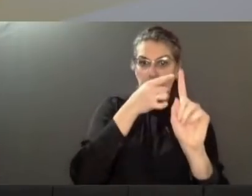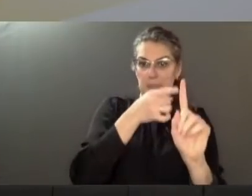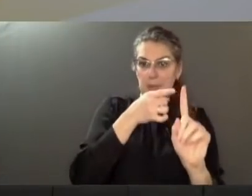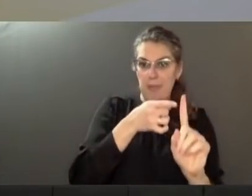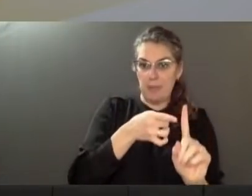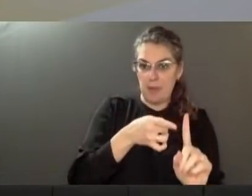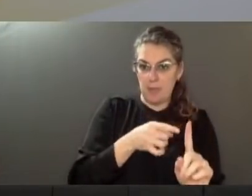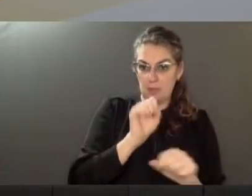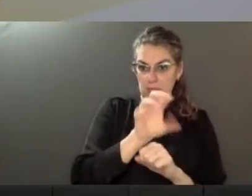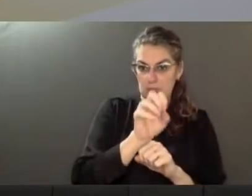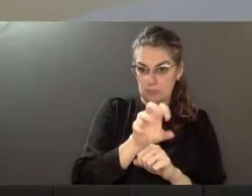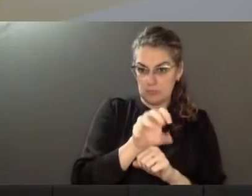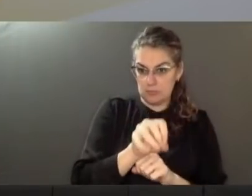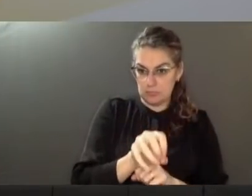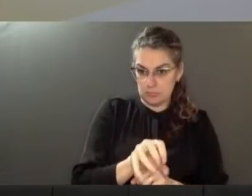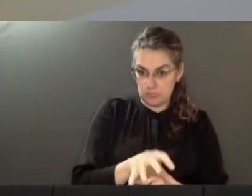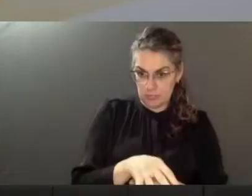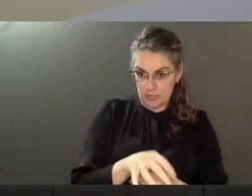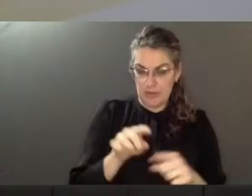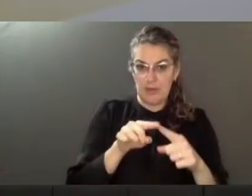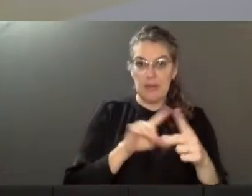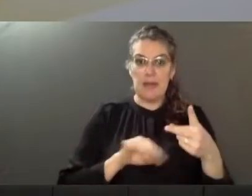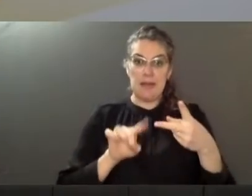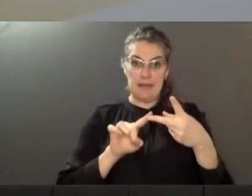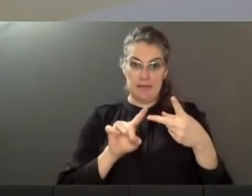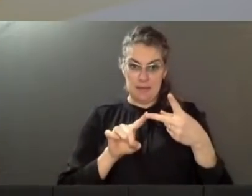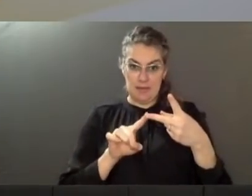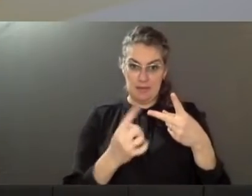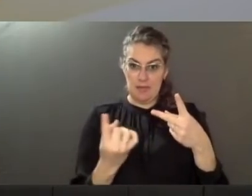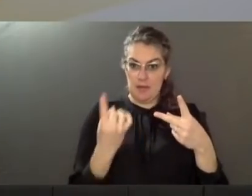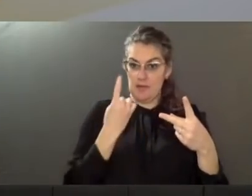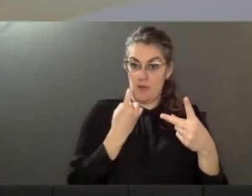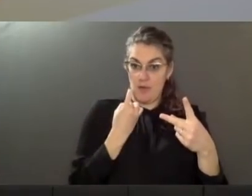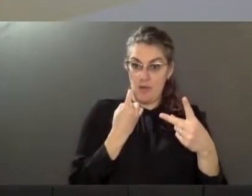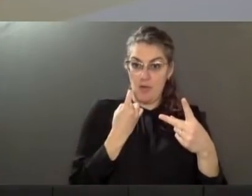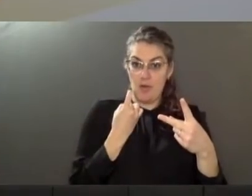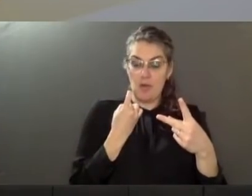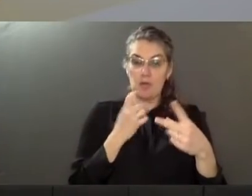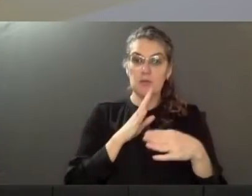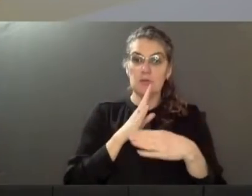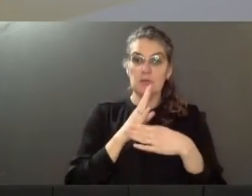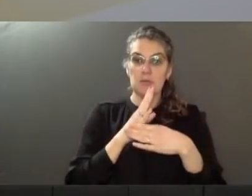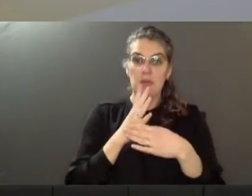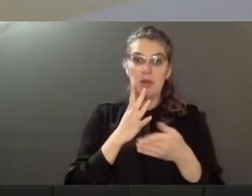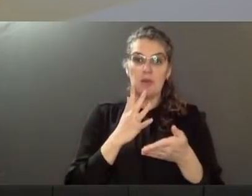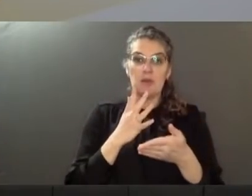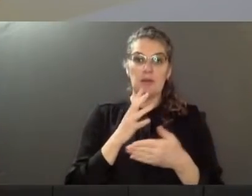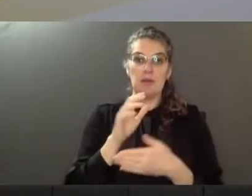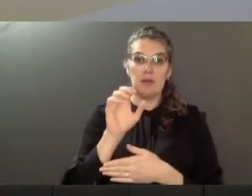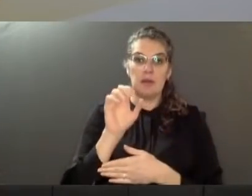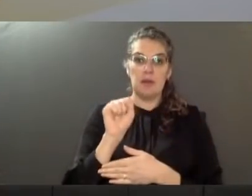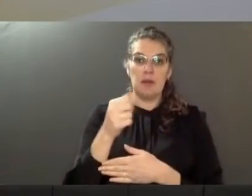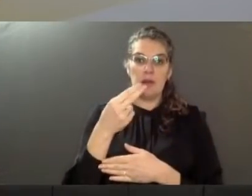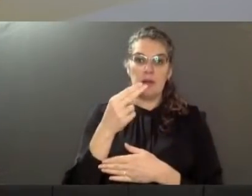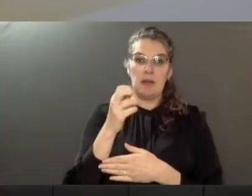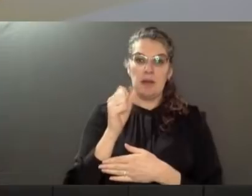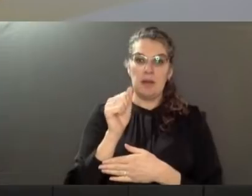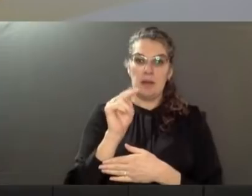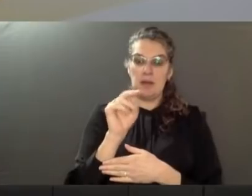also the second question was about vaccinating the residents and staff at the Chez Nous.